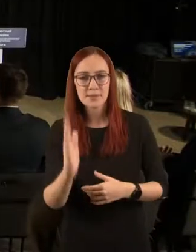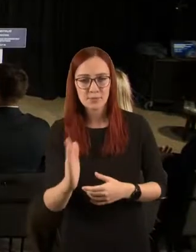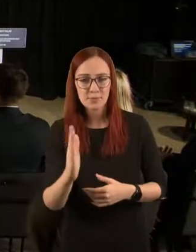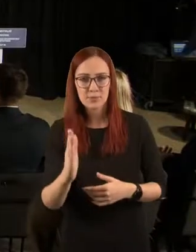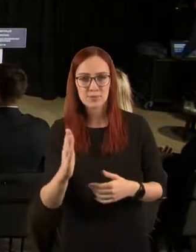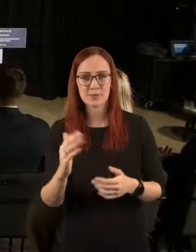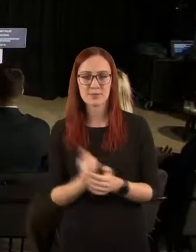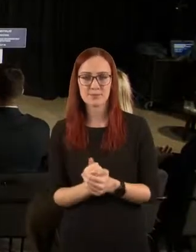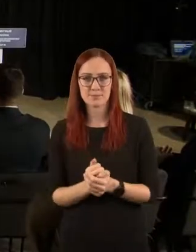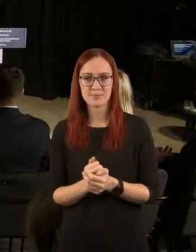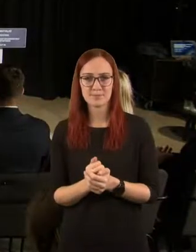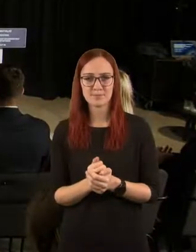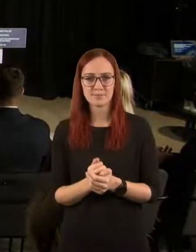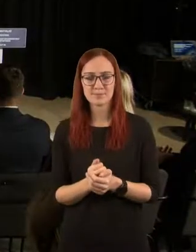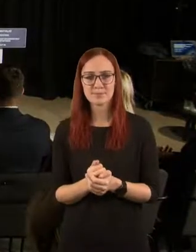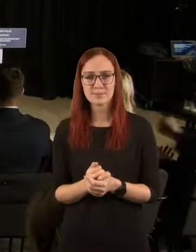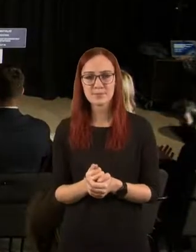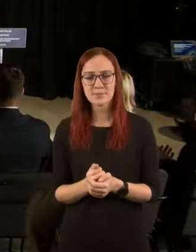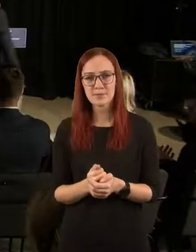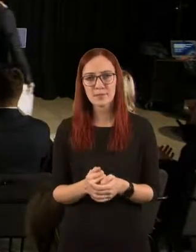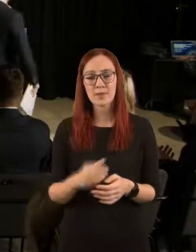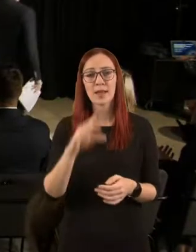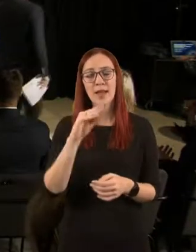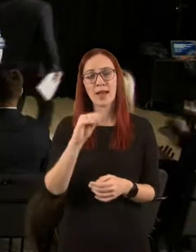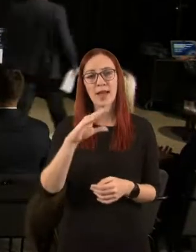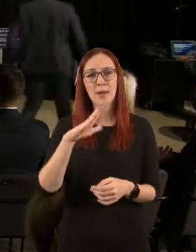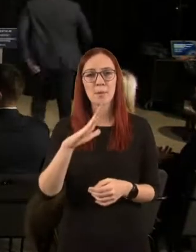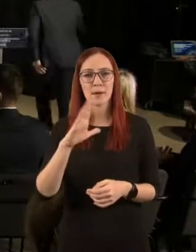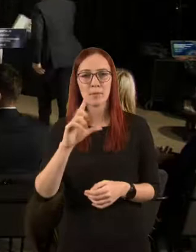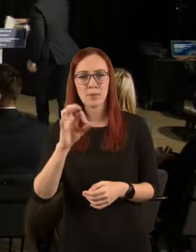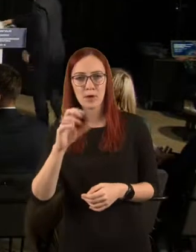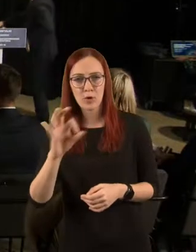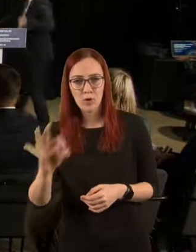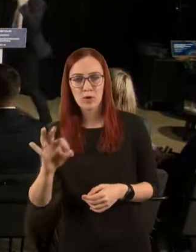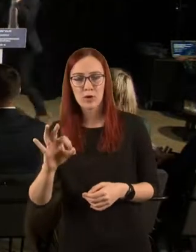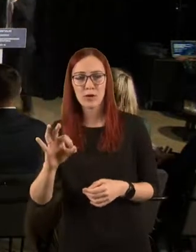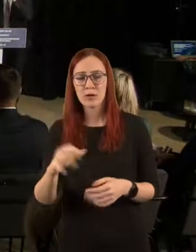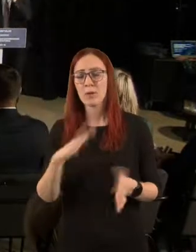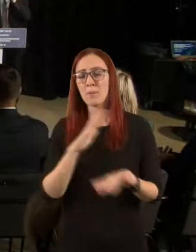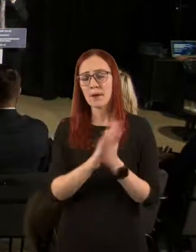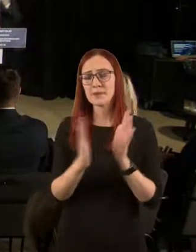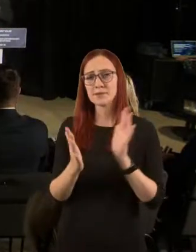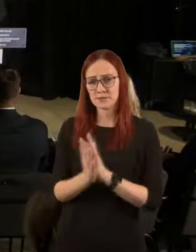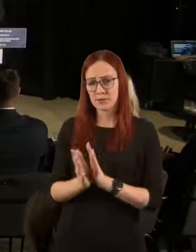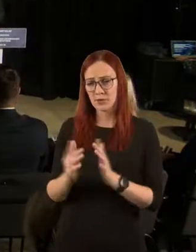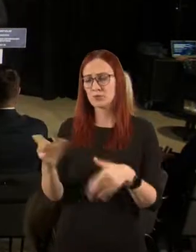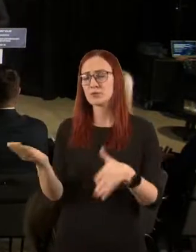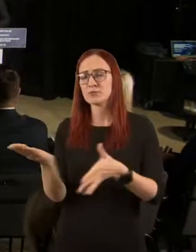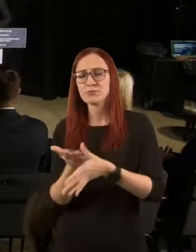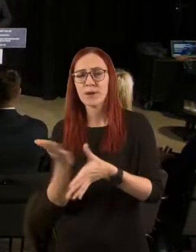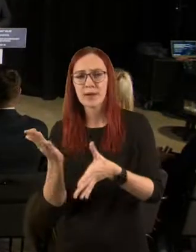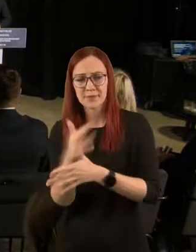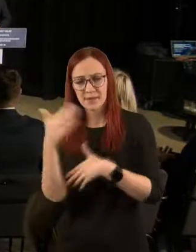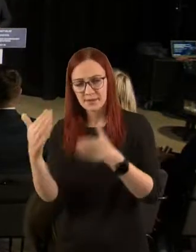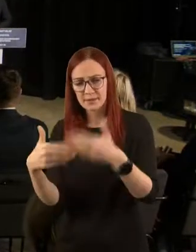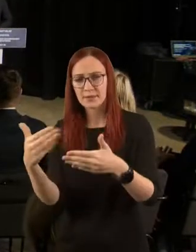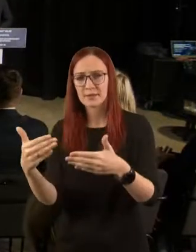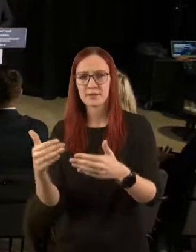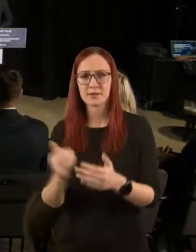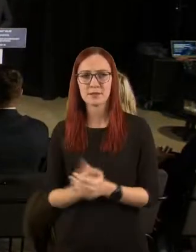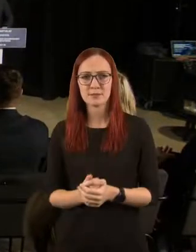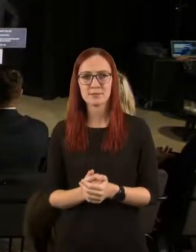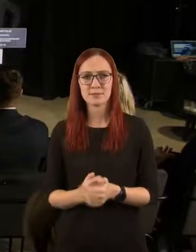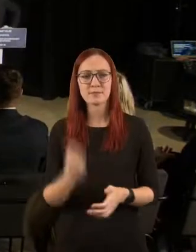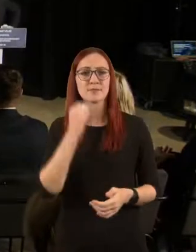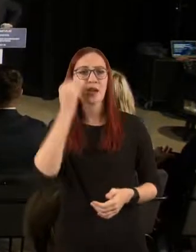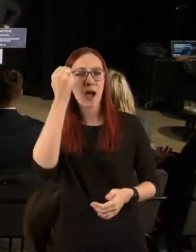Mathias Cormann. And now may I invite Minister of Environment Simonas Gentvilas. Gerbiama